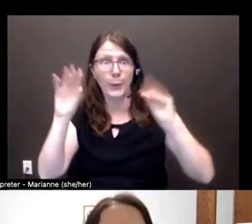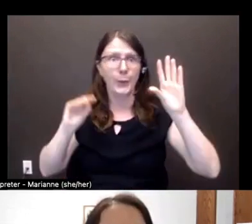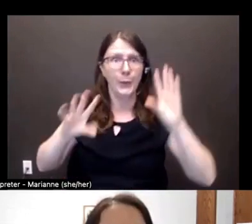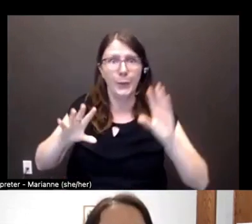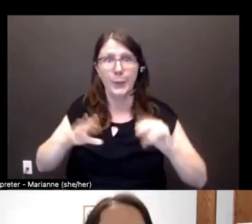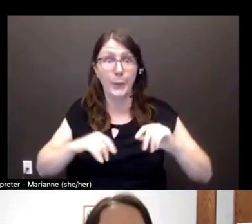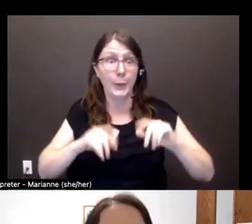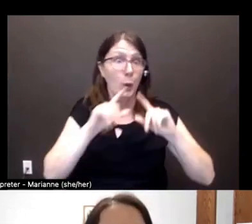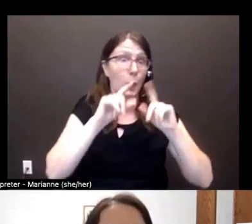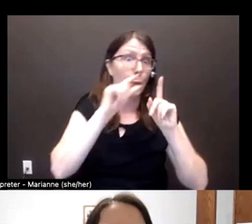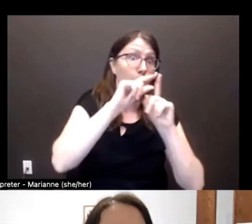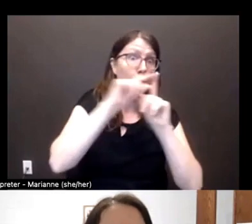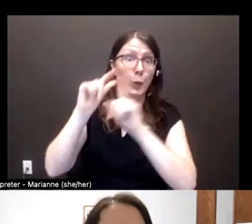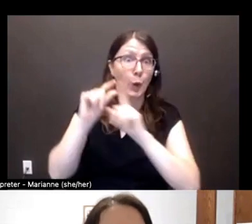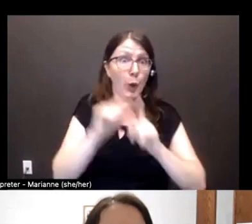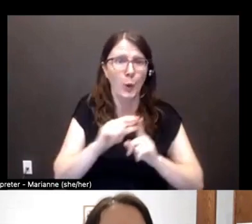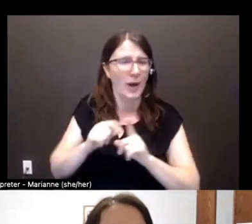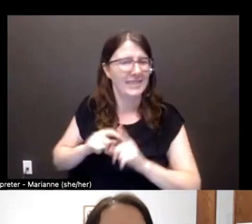way.